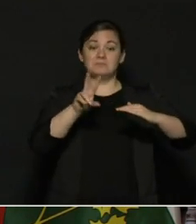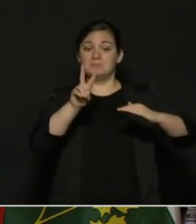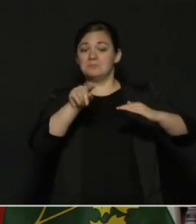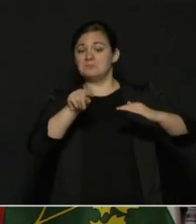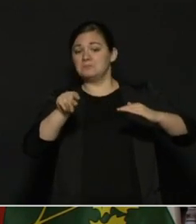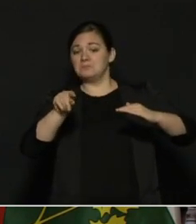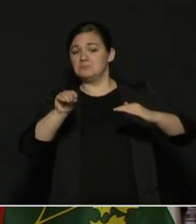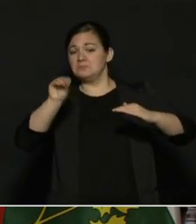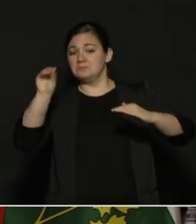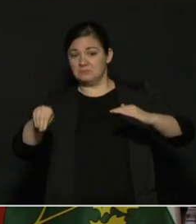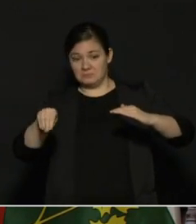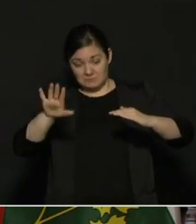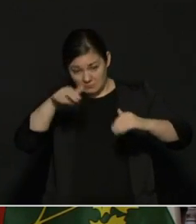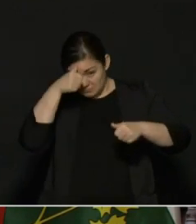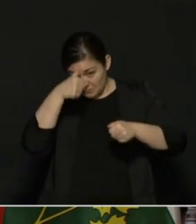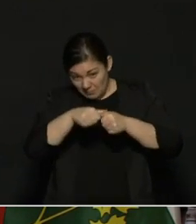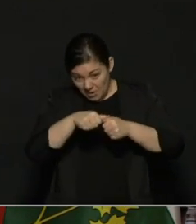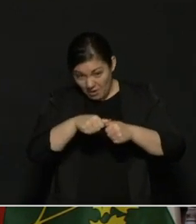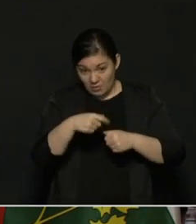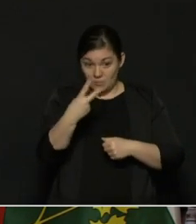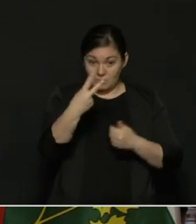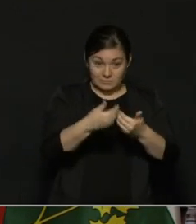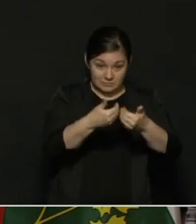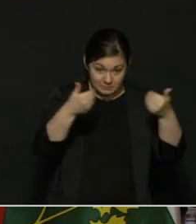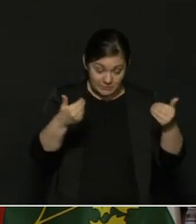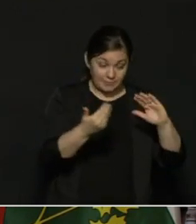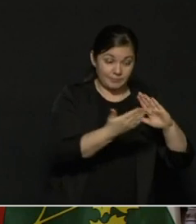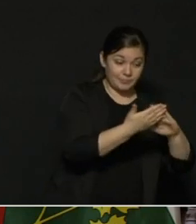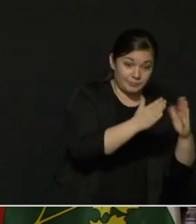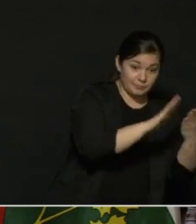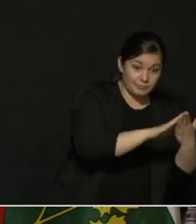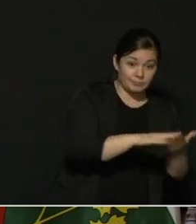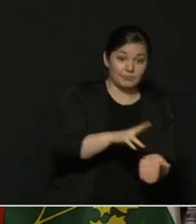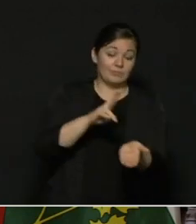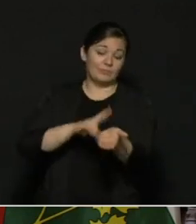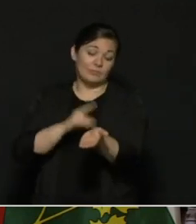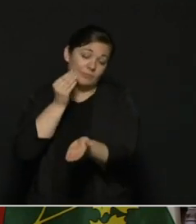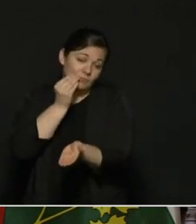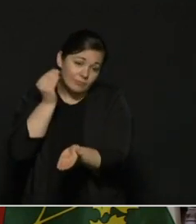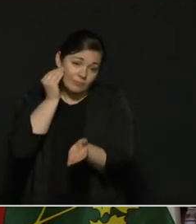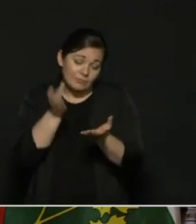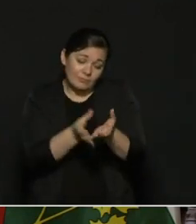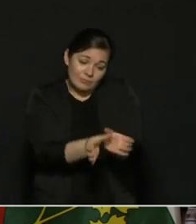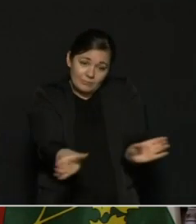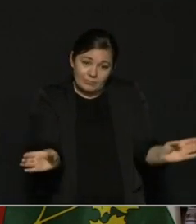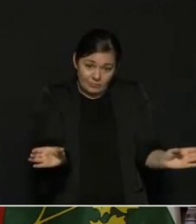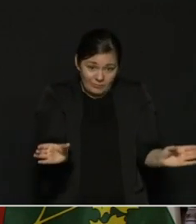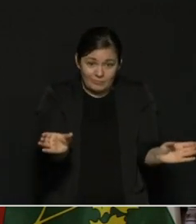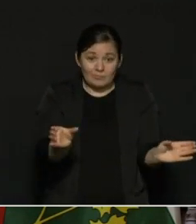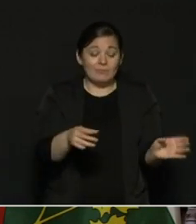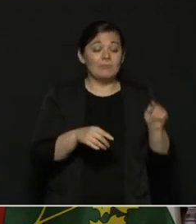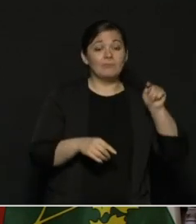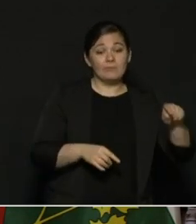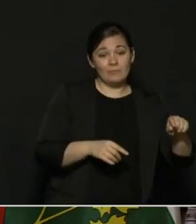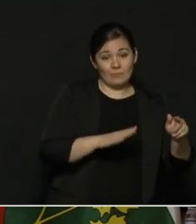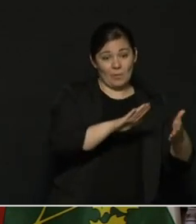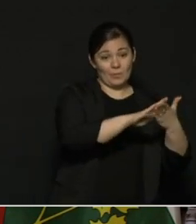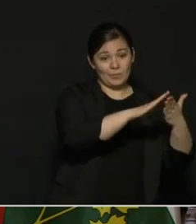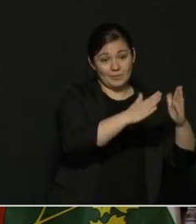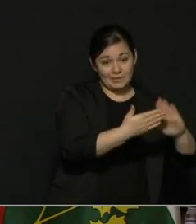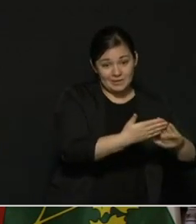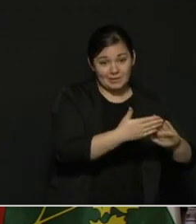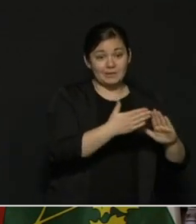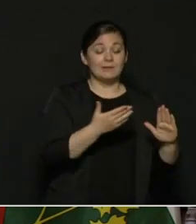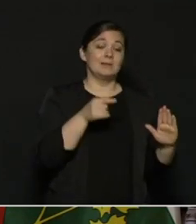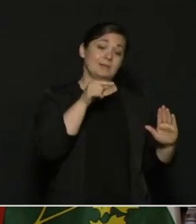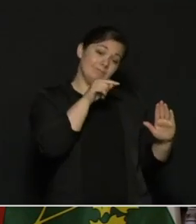long-term care and the community. And you're right, the community side continues to show on the average trend direction, not the blips due to lab tests